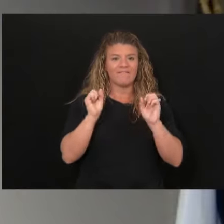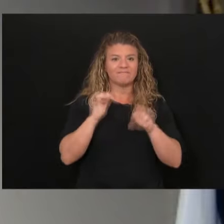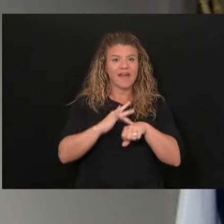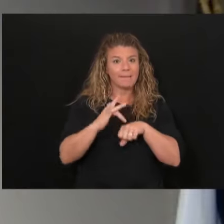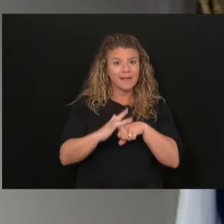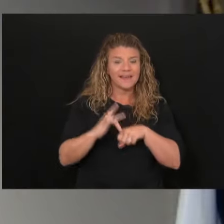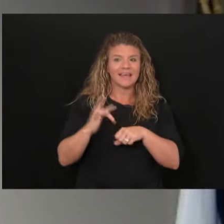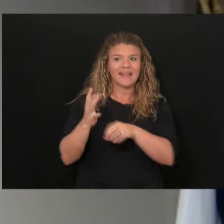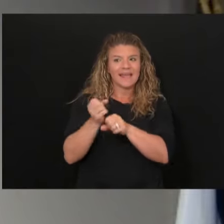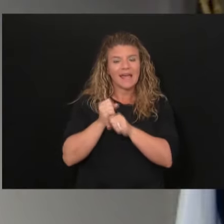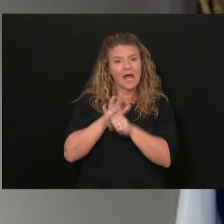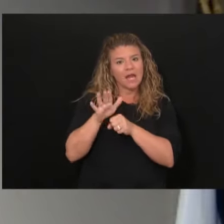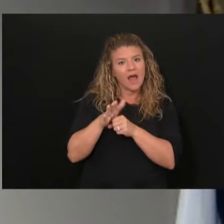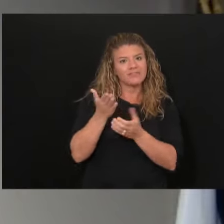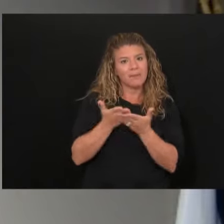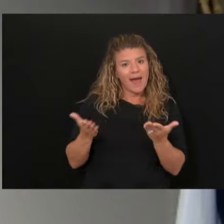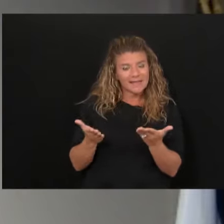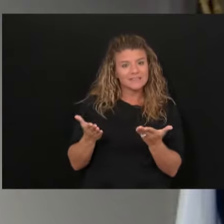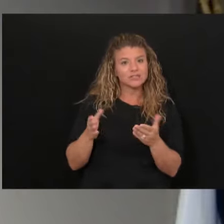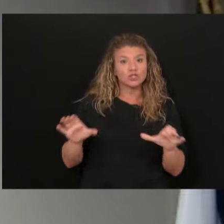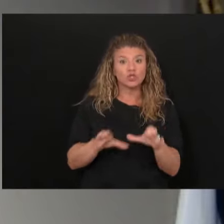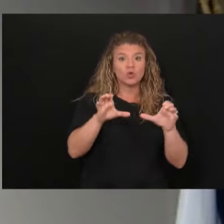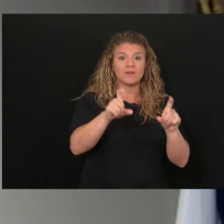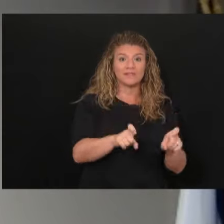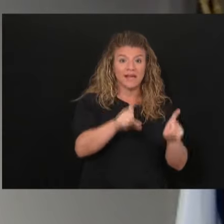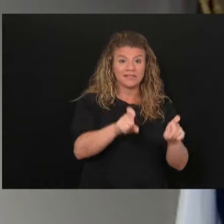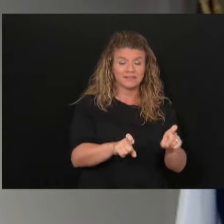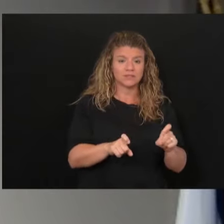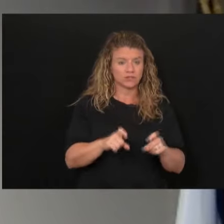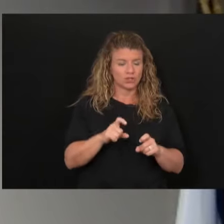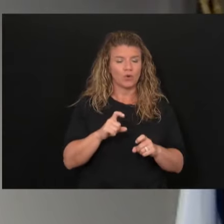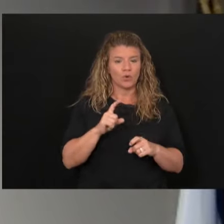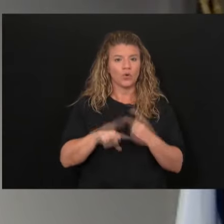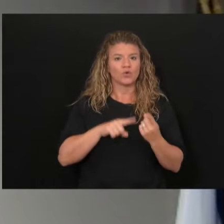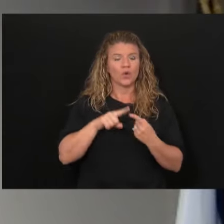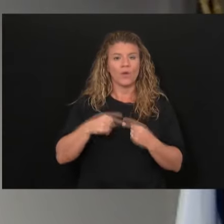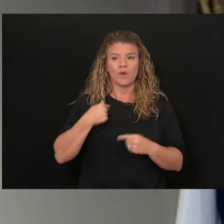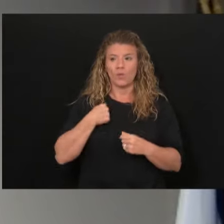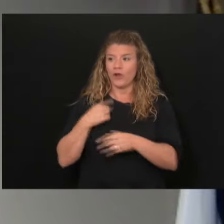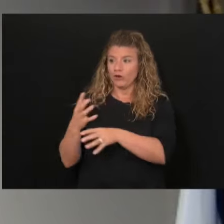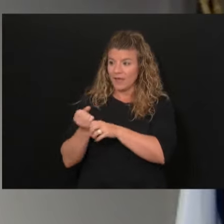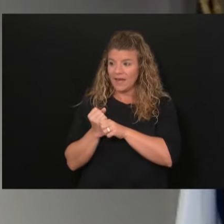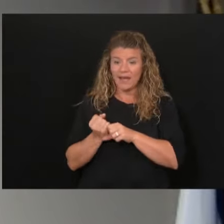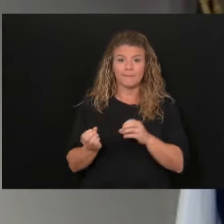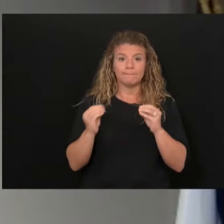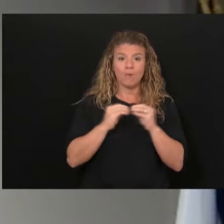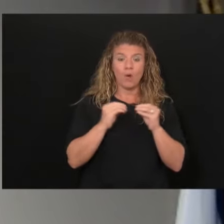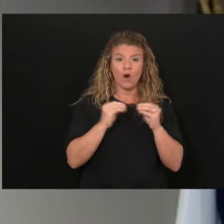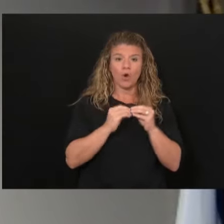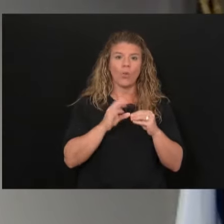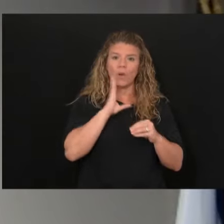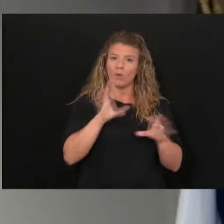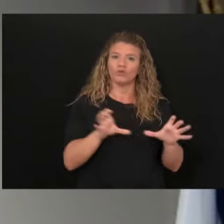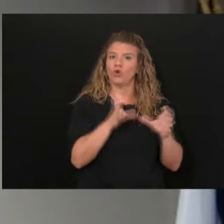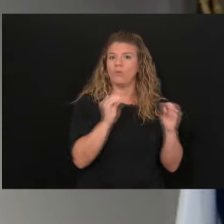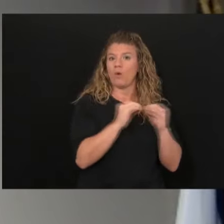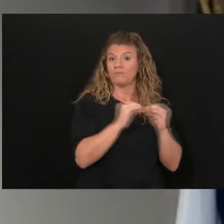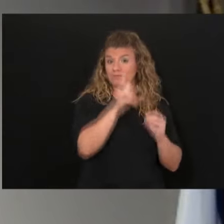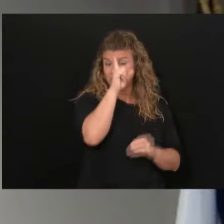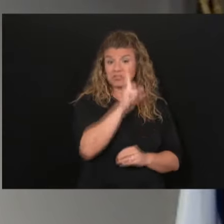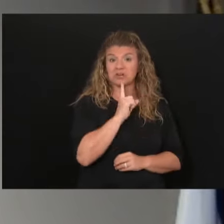kits and supplies. So we'll be getting around other areas of the state as soon as we can. So that's all I